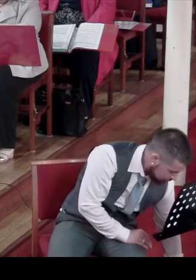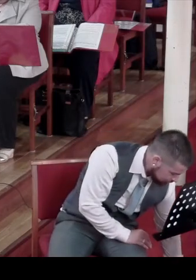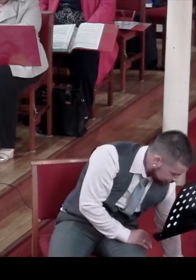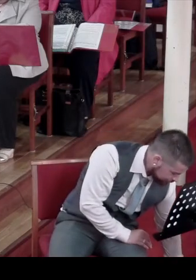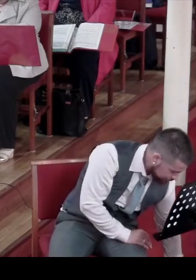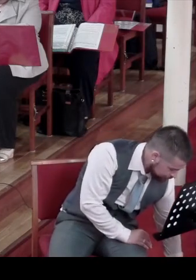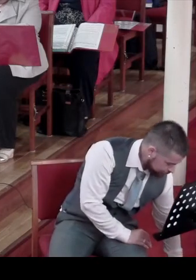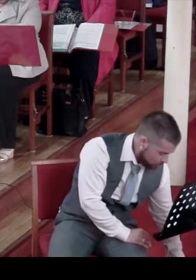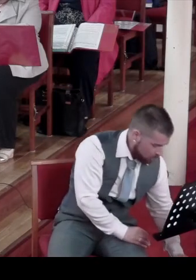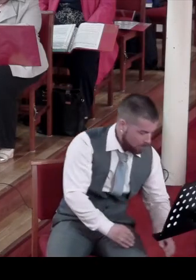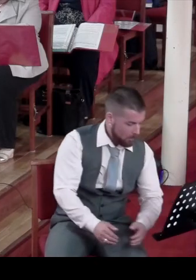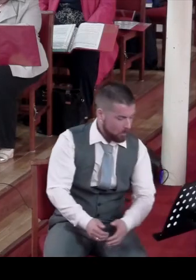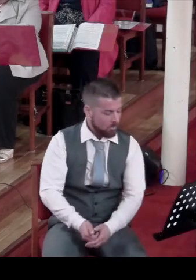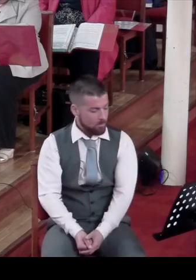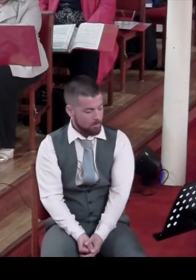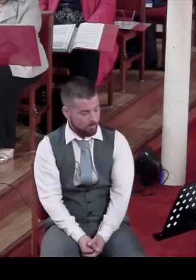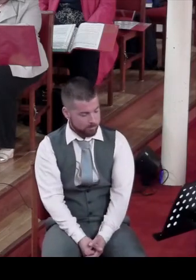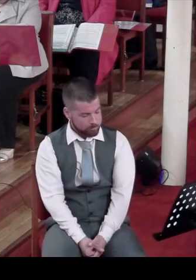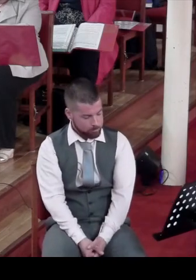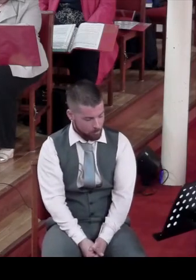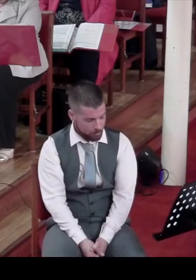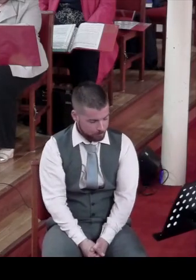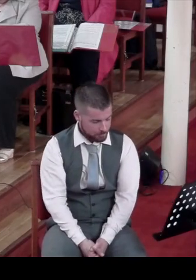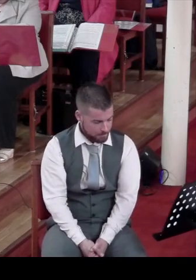of someone for whom they cared deeply.